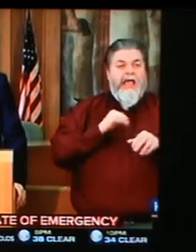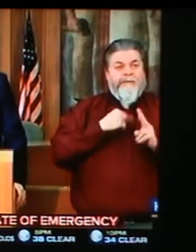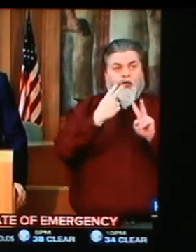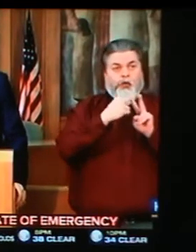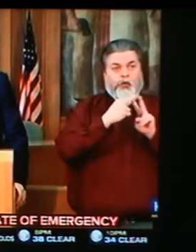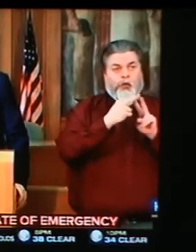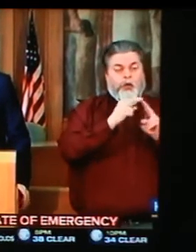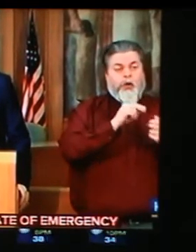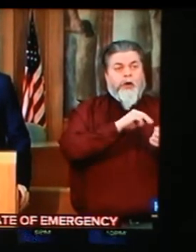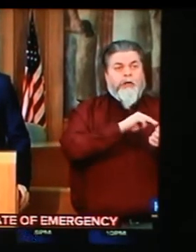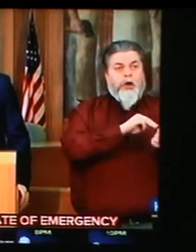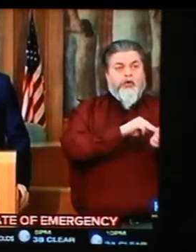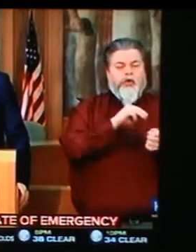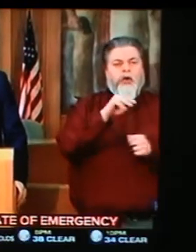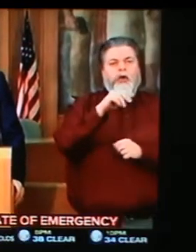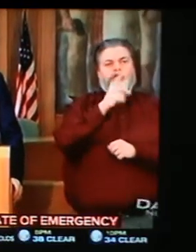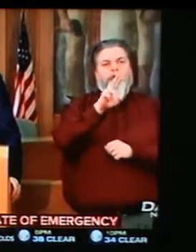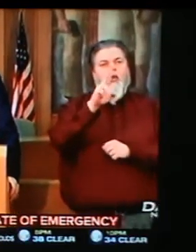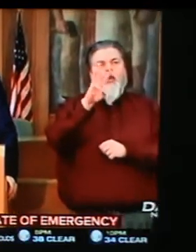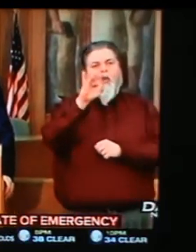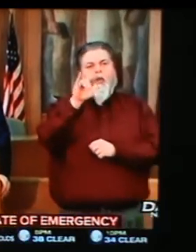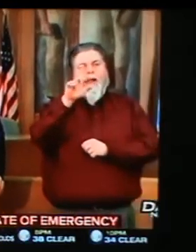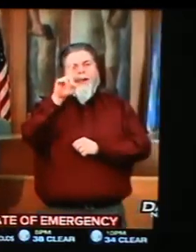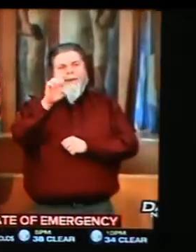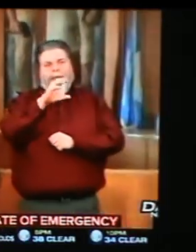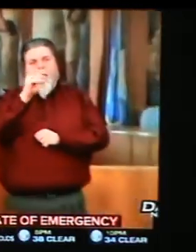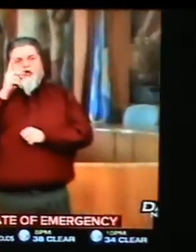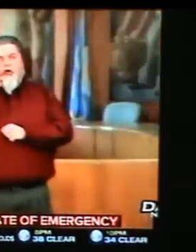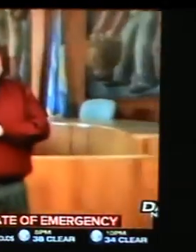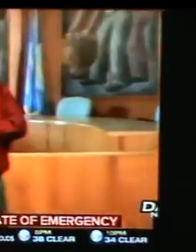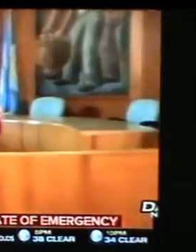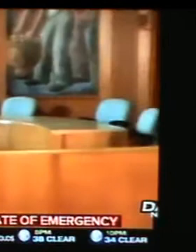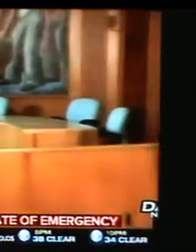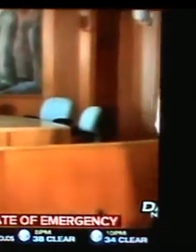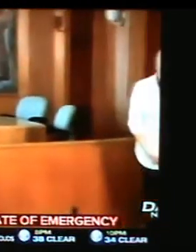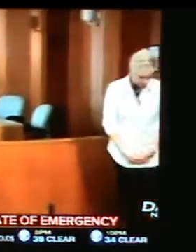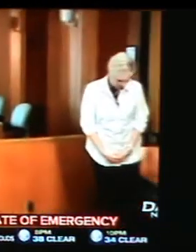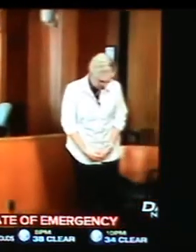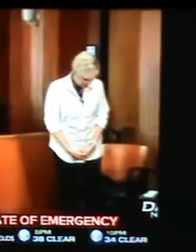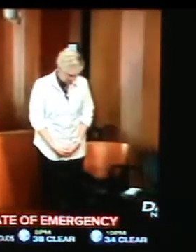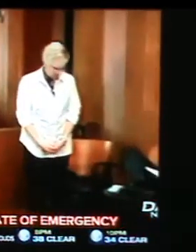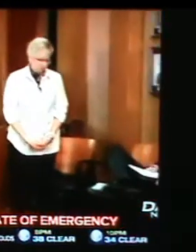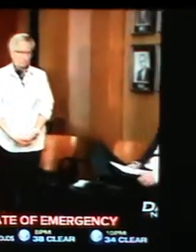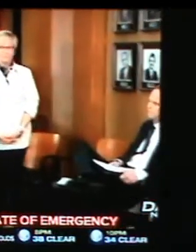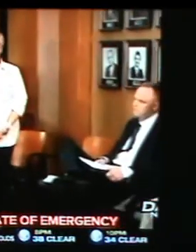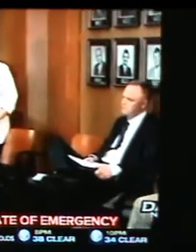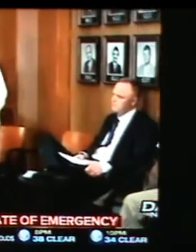Erickson from Sanford and Avera with us as well, so we'll open up for questions that you have for any of us.